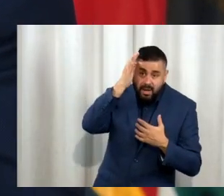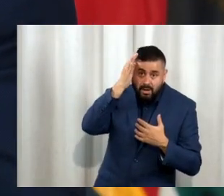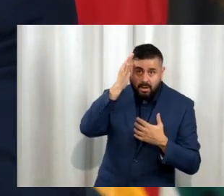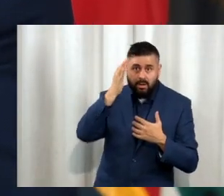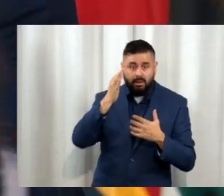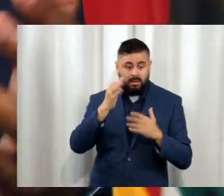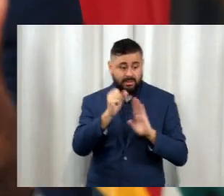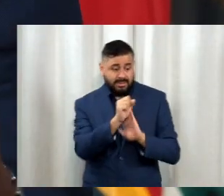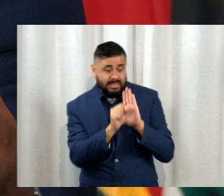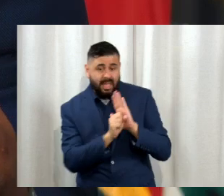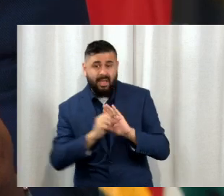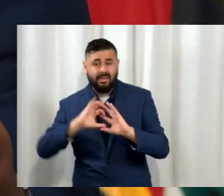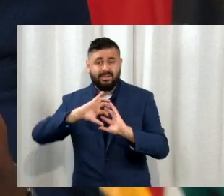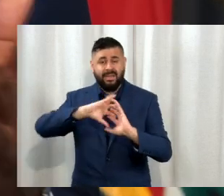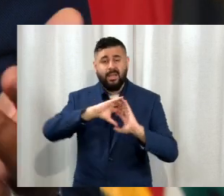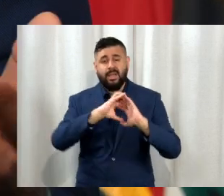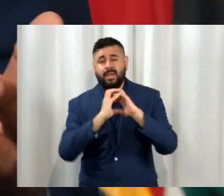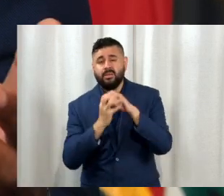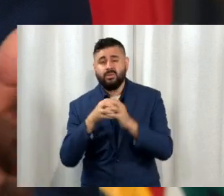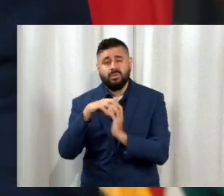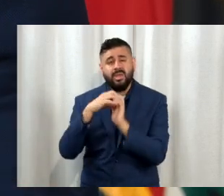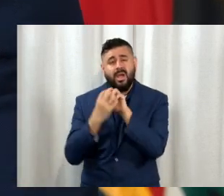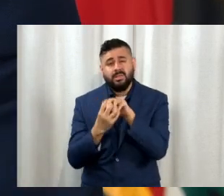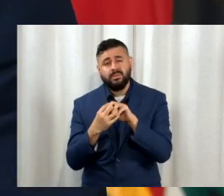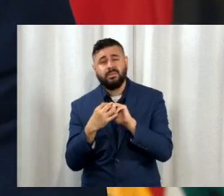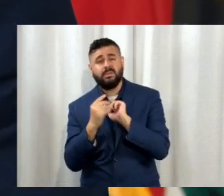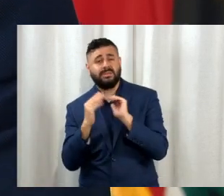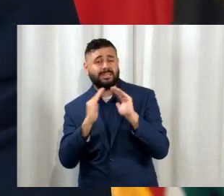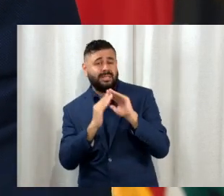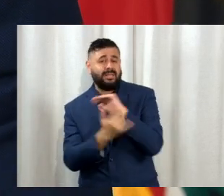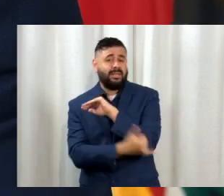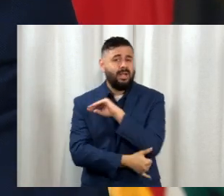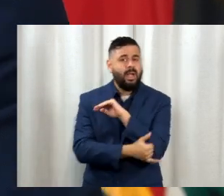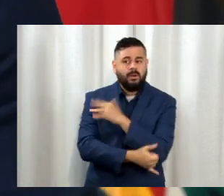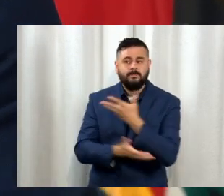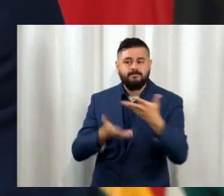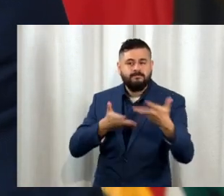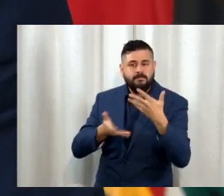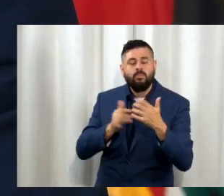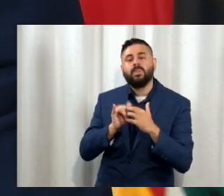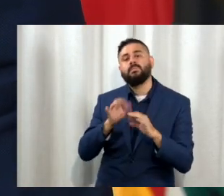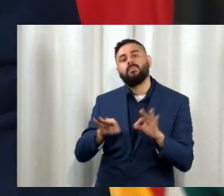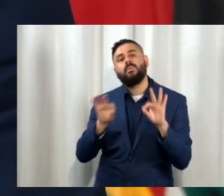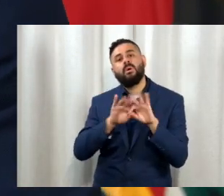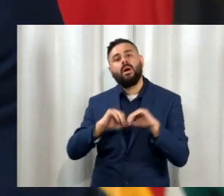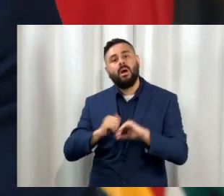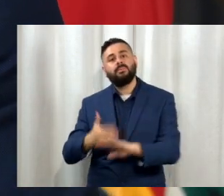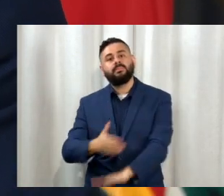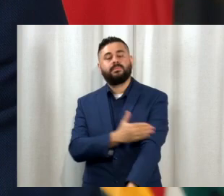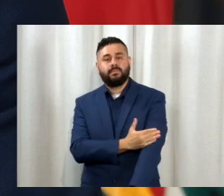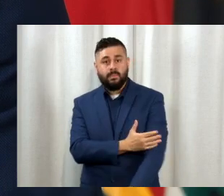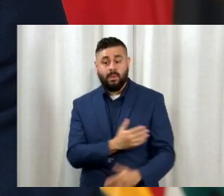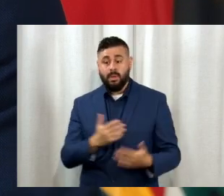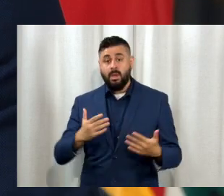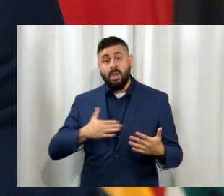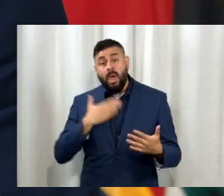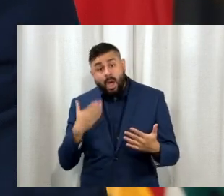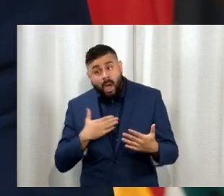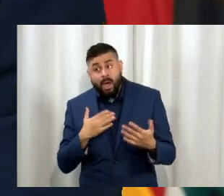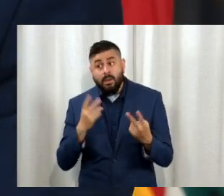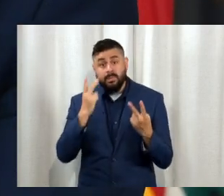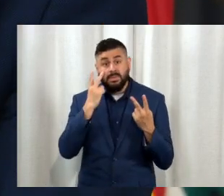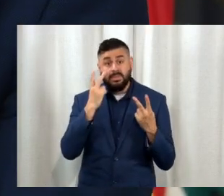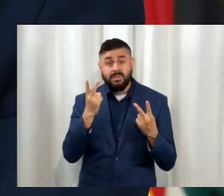intersectionally. By working together, that's the only way to make progress here. And it's great to see the kind of alignment, urgency.